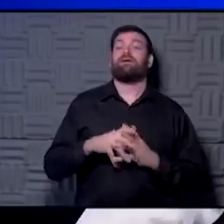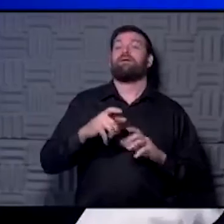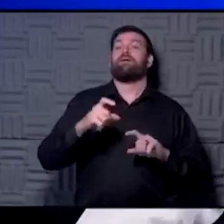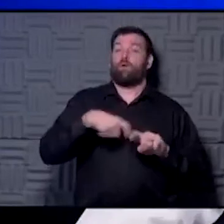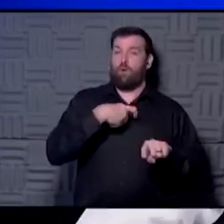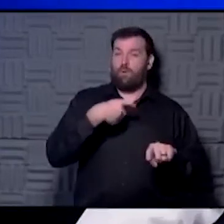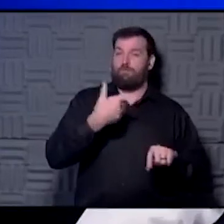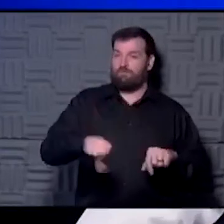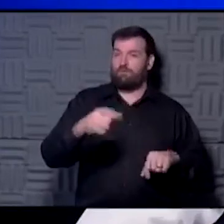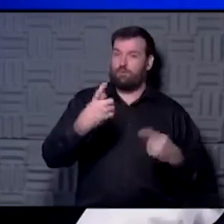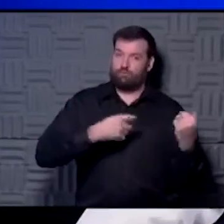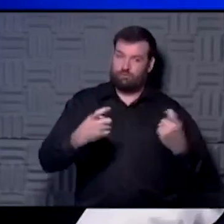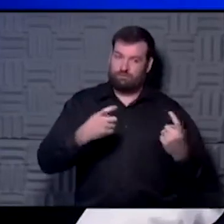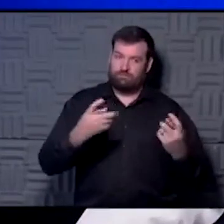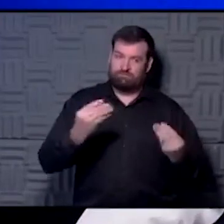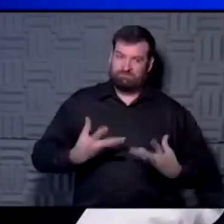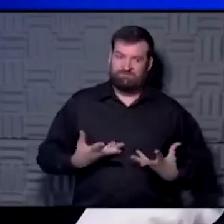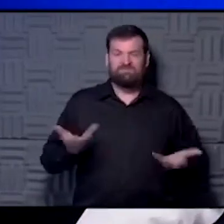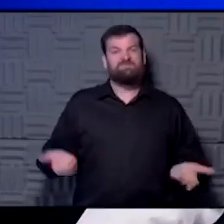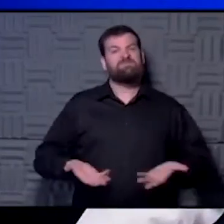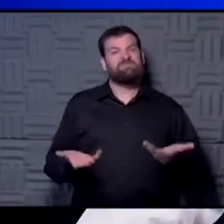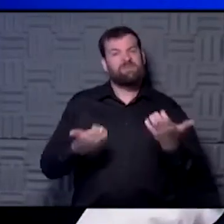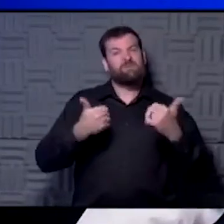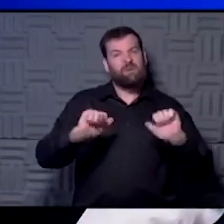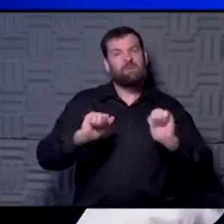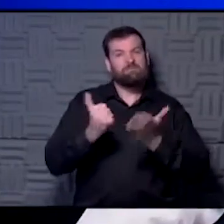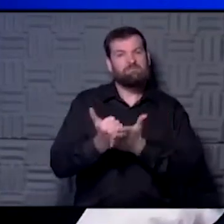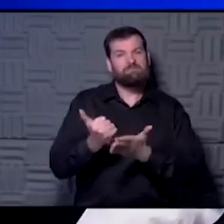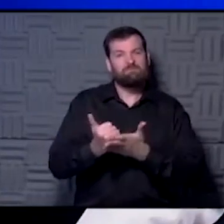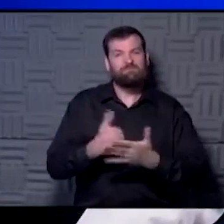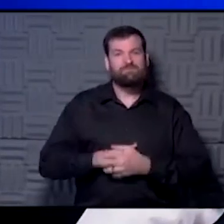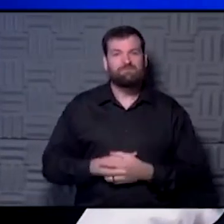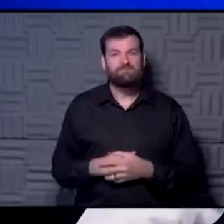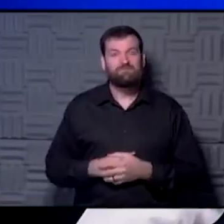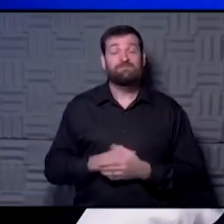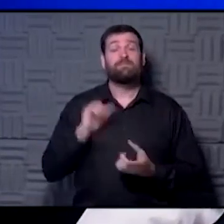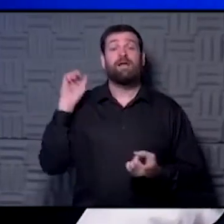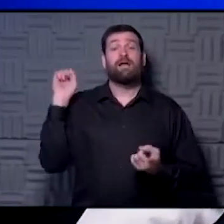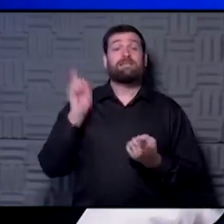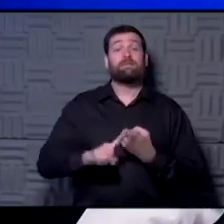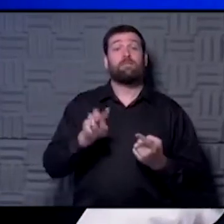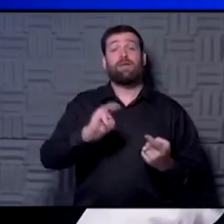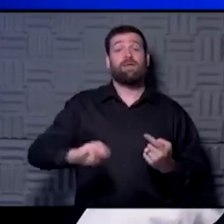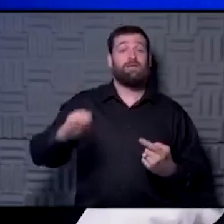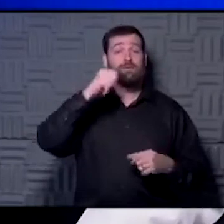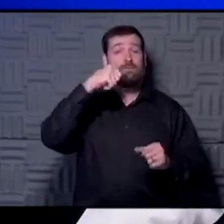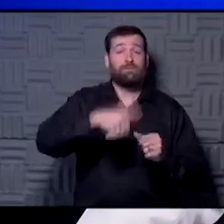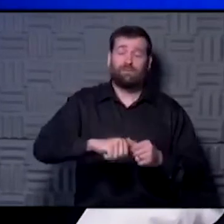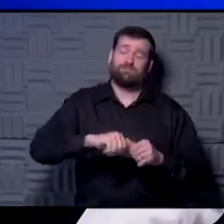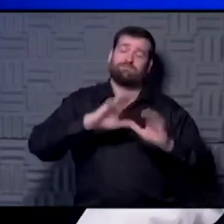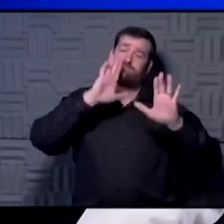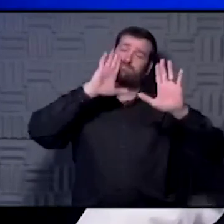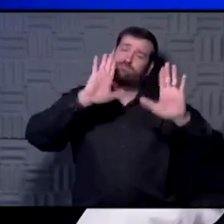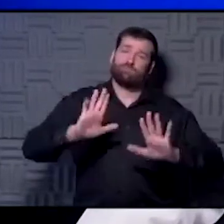call if you have any questions. Please let us know. We're here to try and help. And until Monday, remember, there's a great